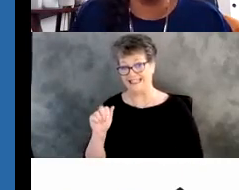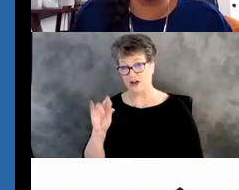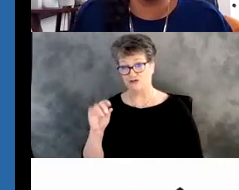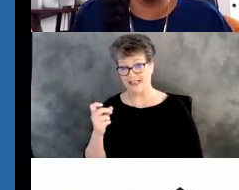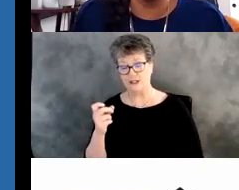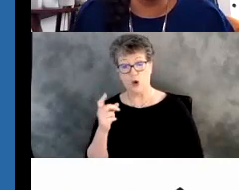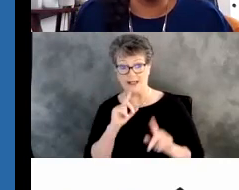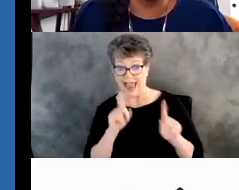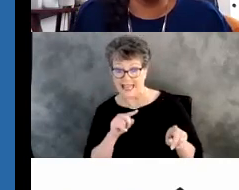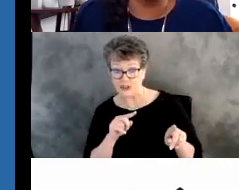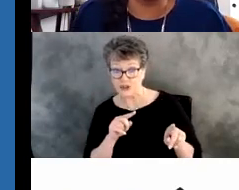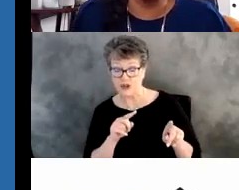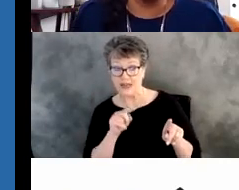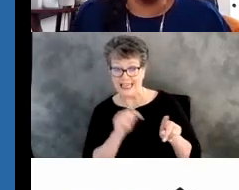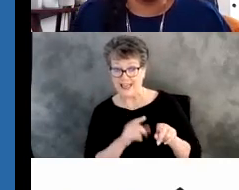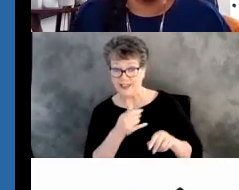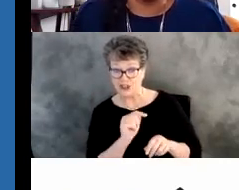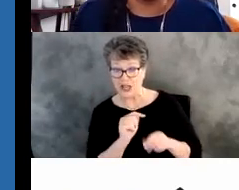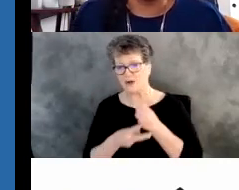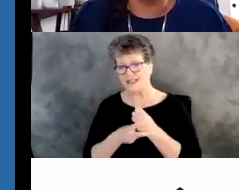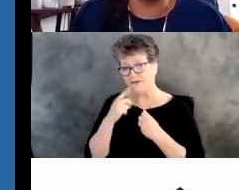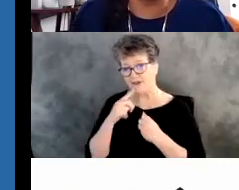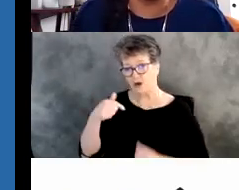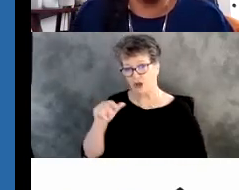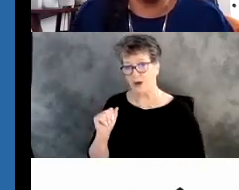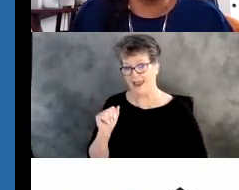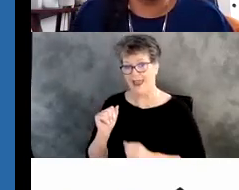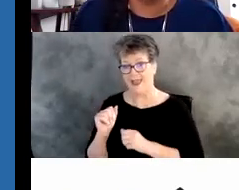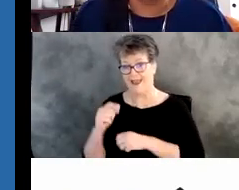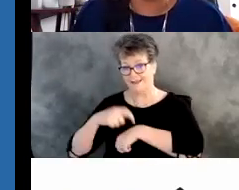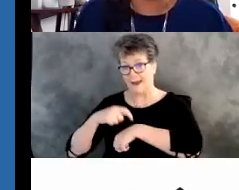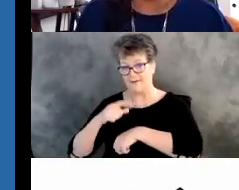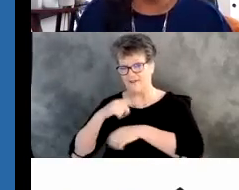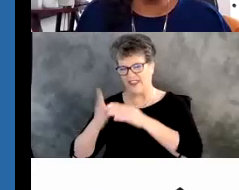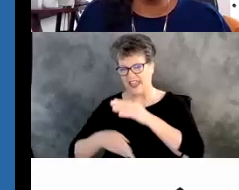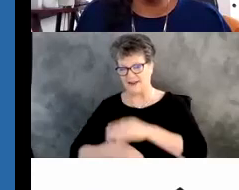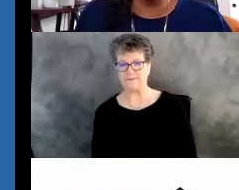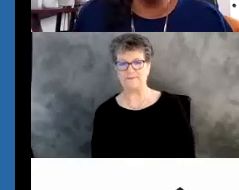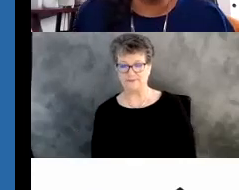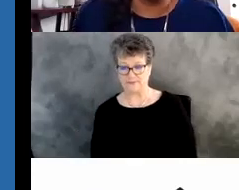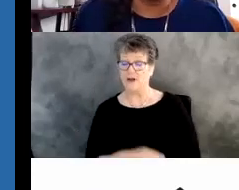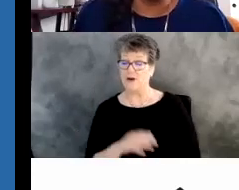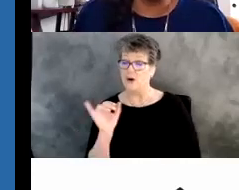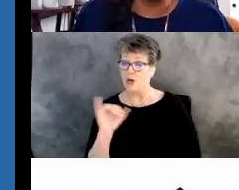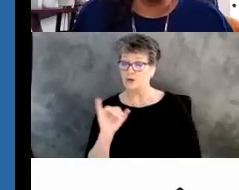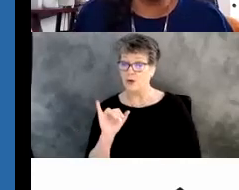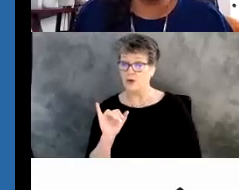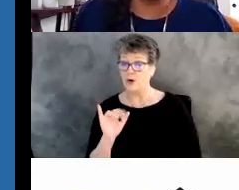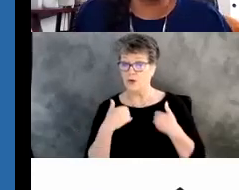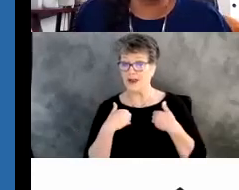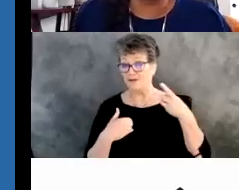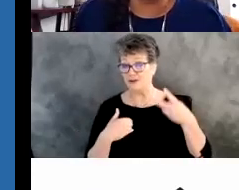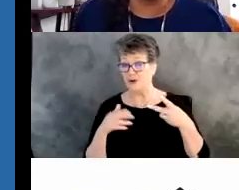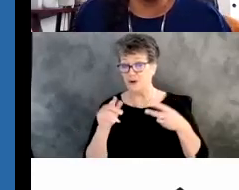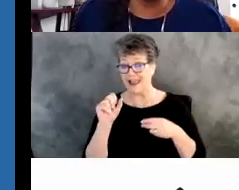question in the chat or save it for the Q&A portion with the speakers at the end. Also, we have 2 American